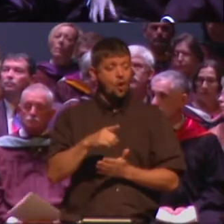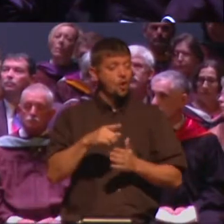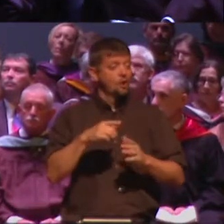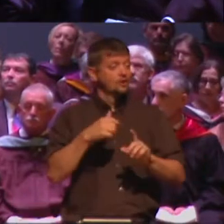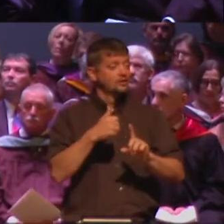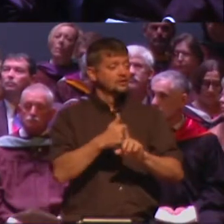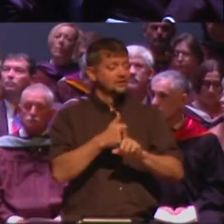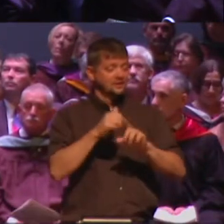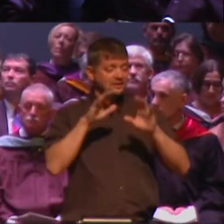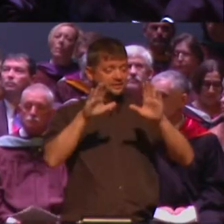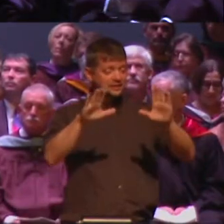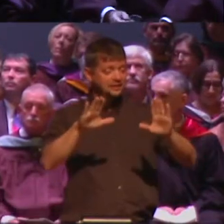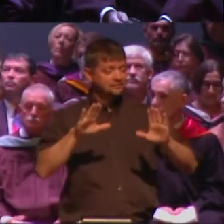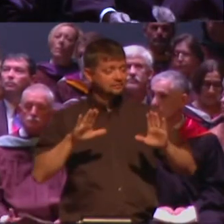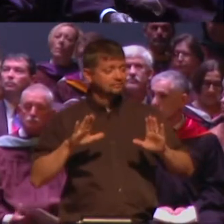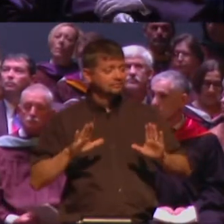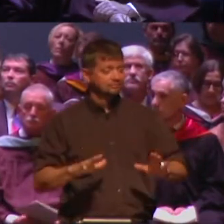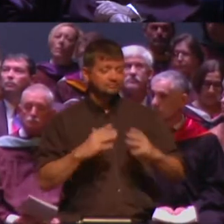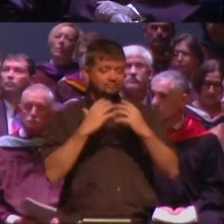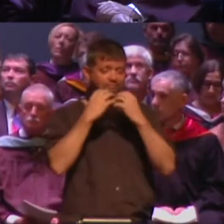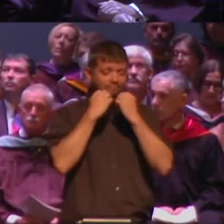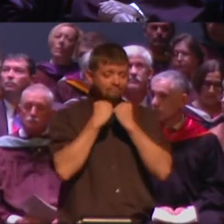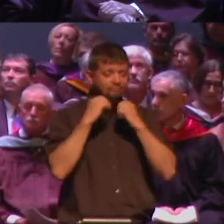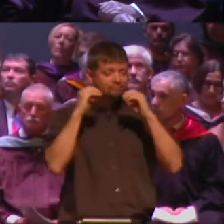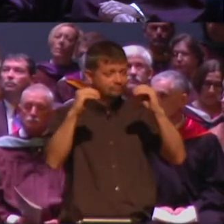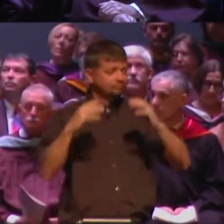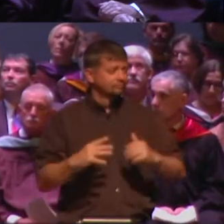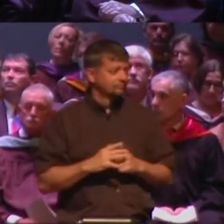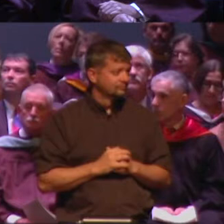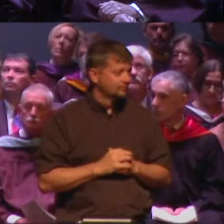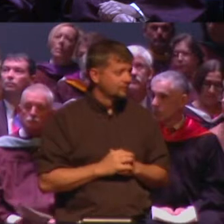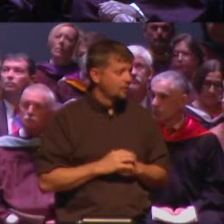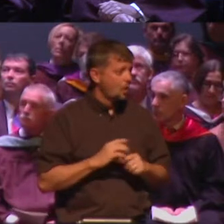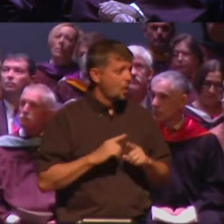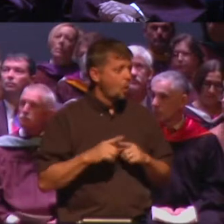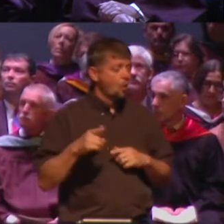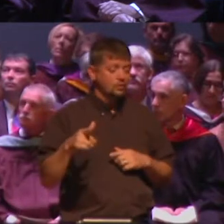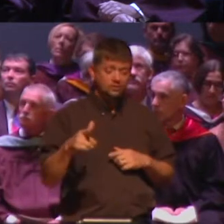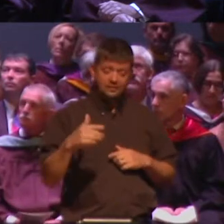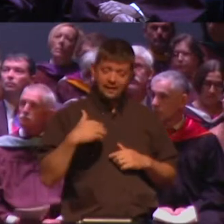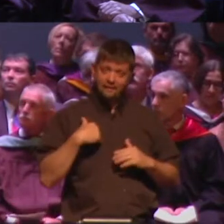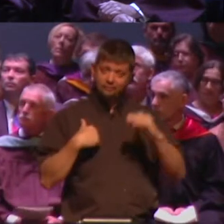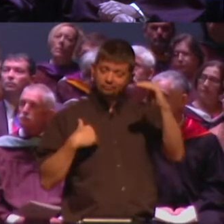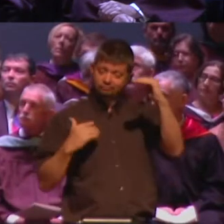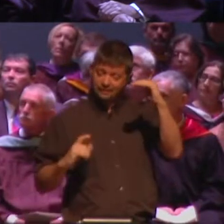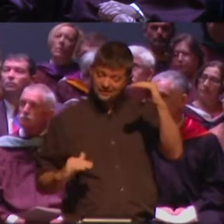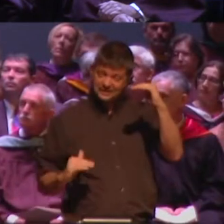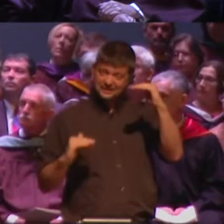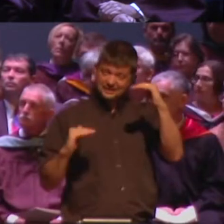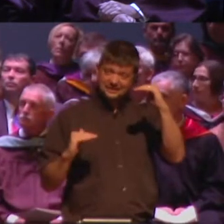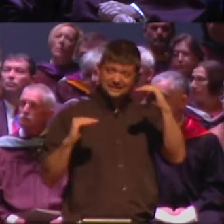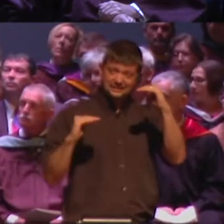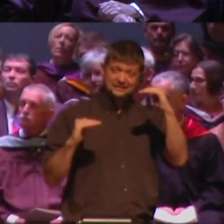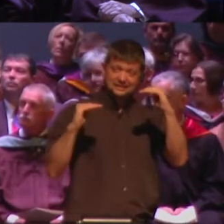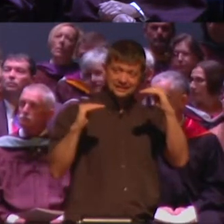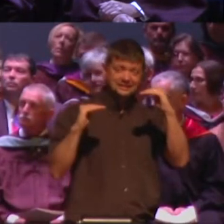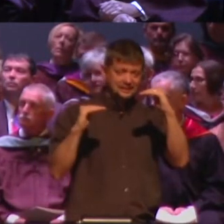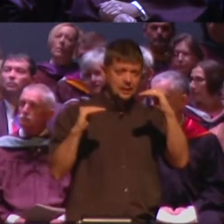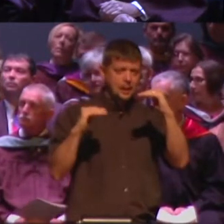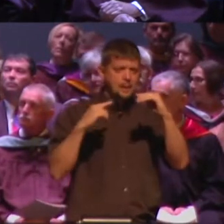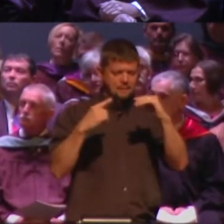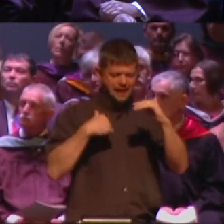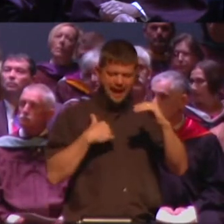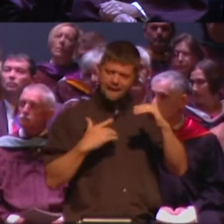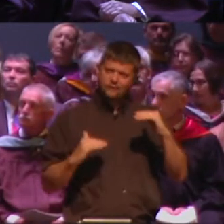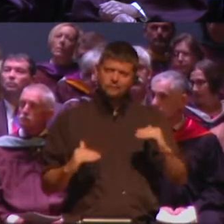excellent, wonderful, and caring teacher. Although she holds them to very high standards, she also provides them with a high level